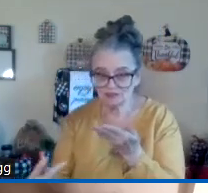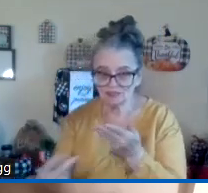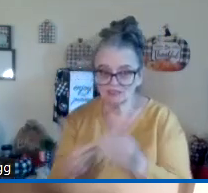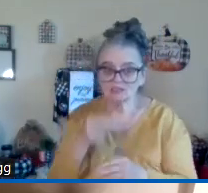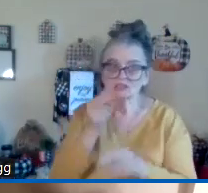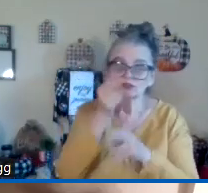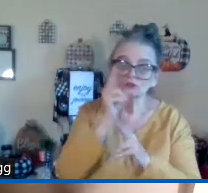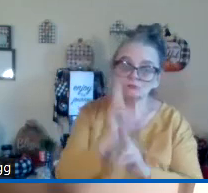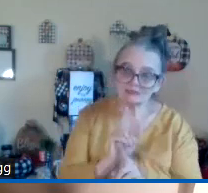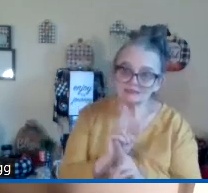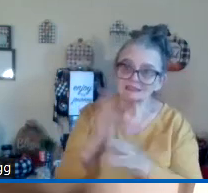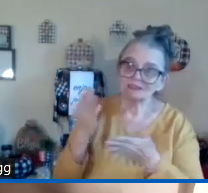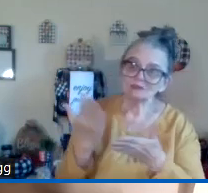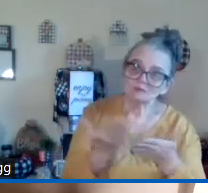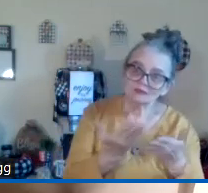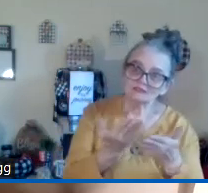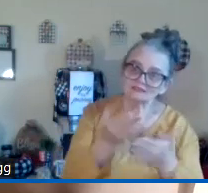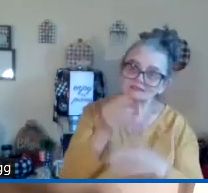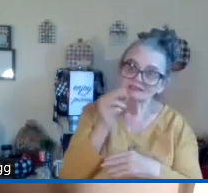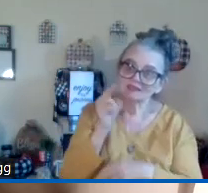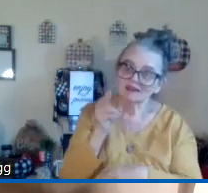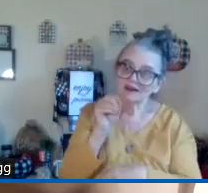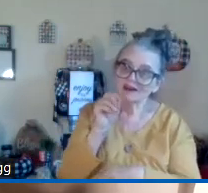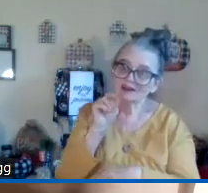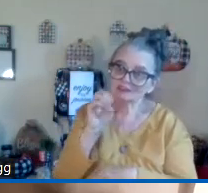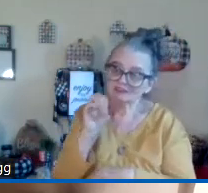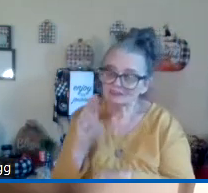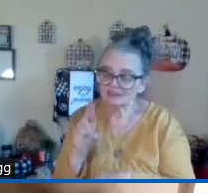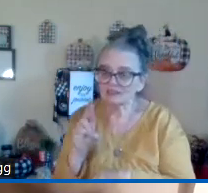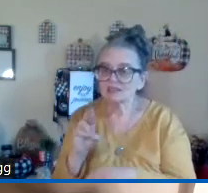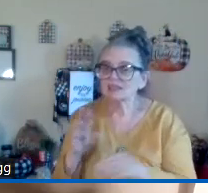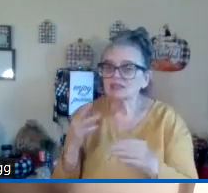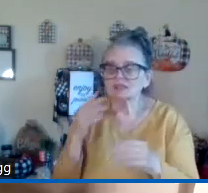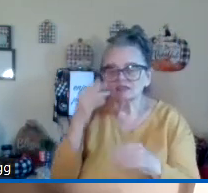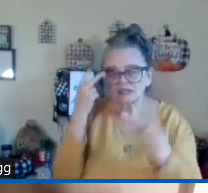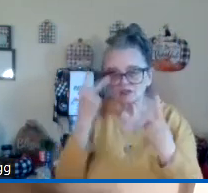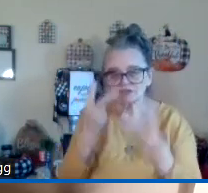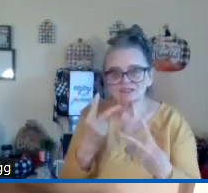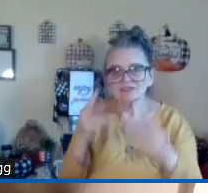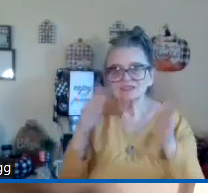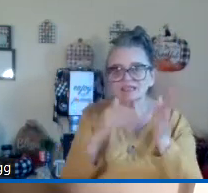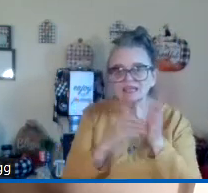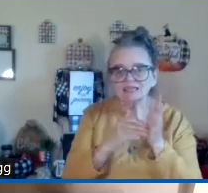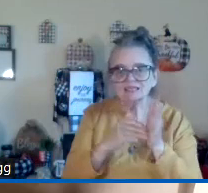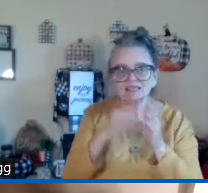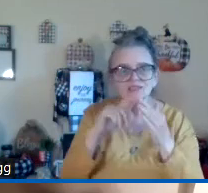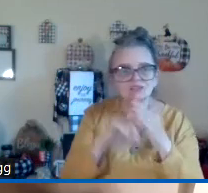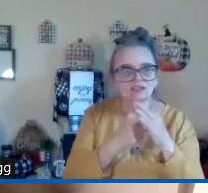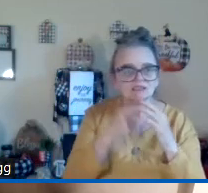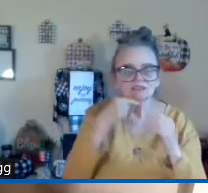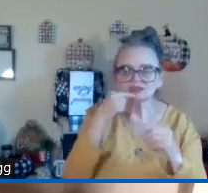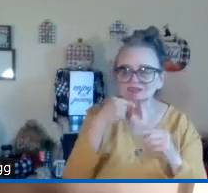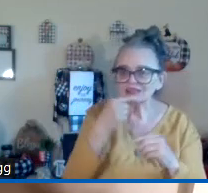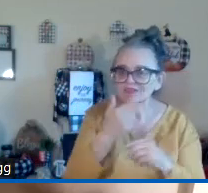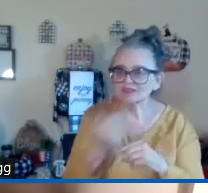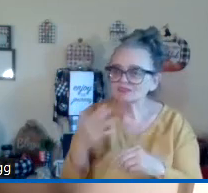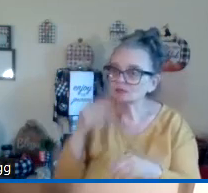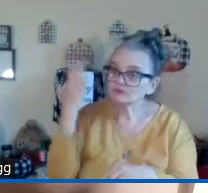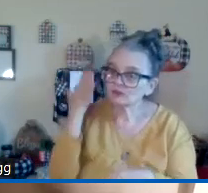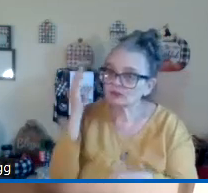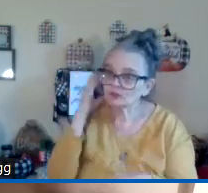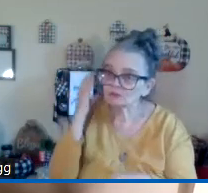then whoever, it says some people actually steal from their parents.